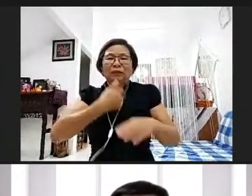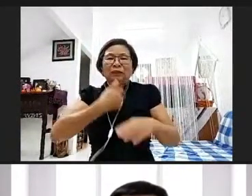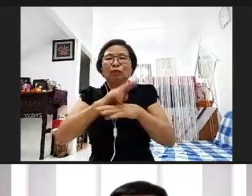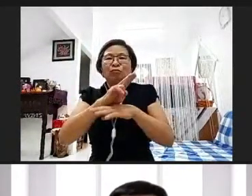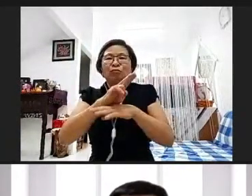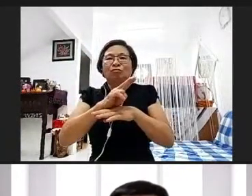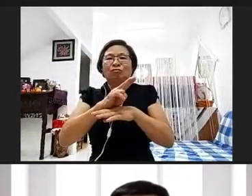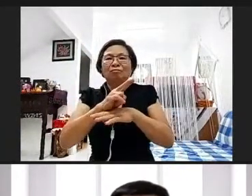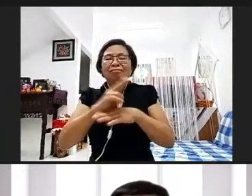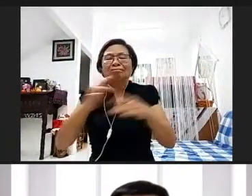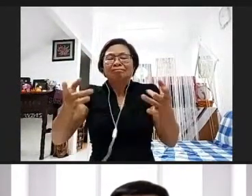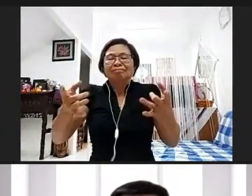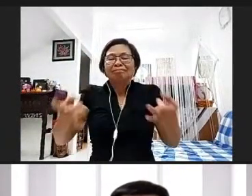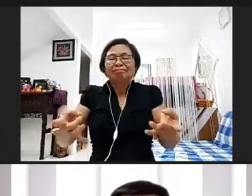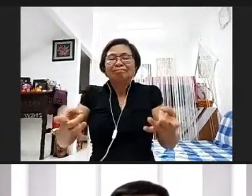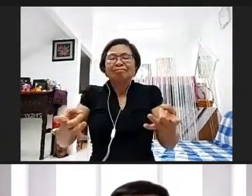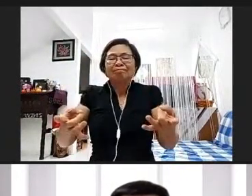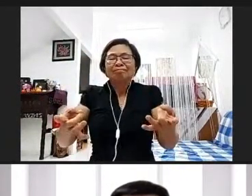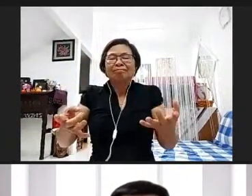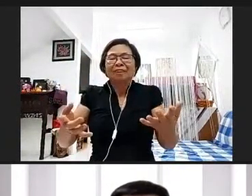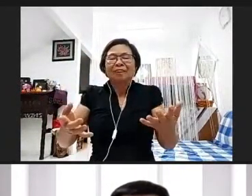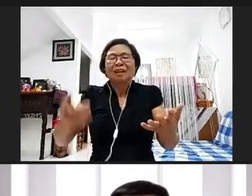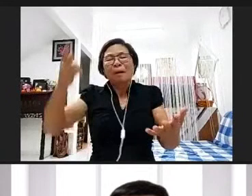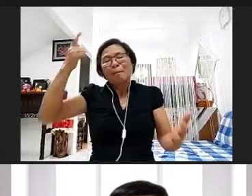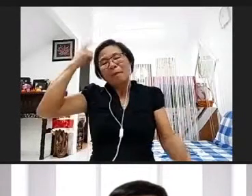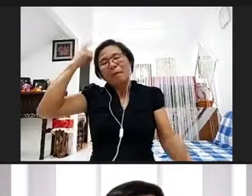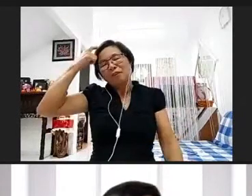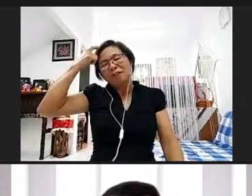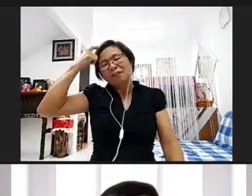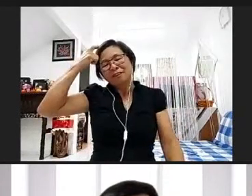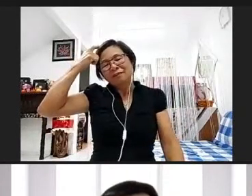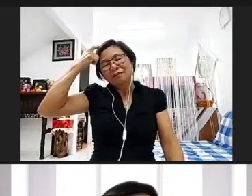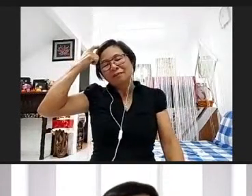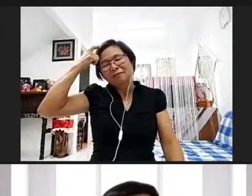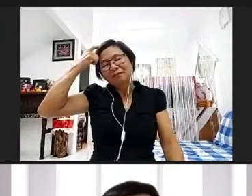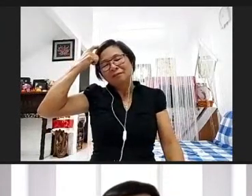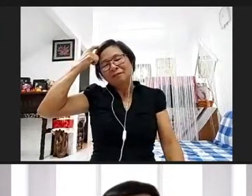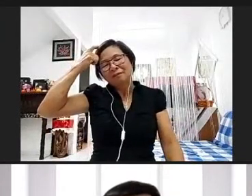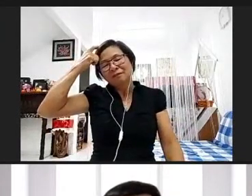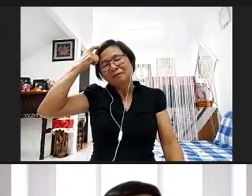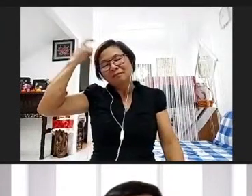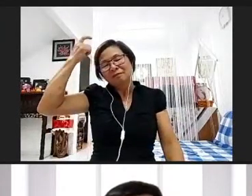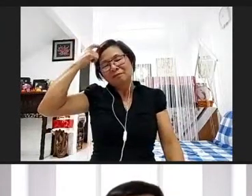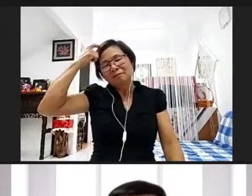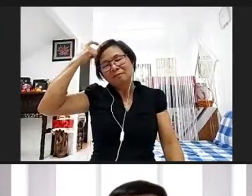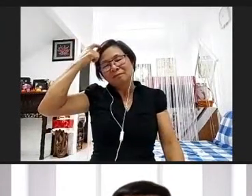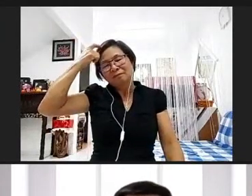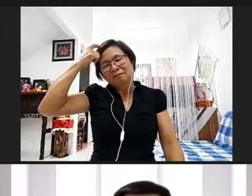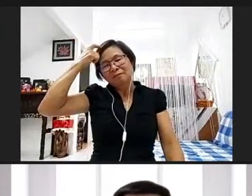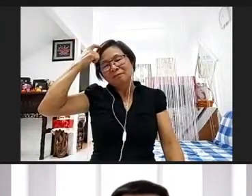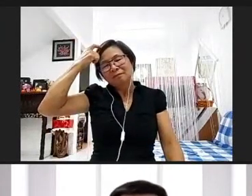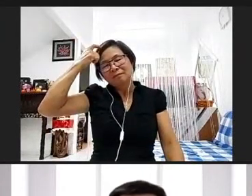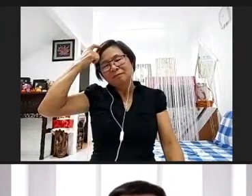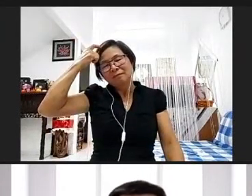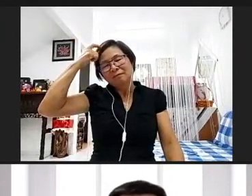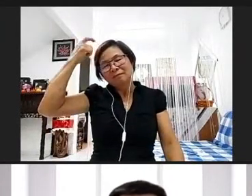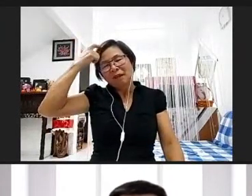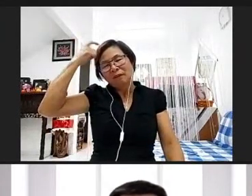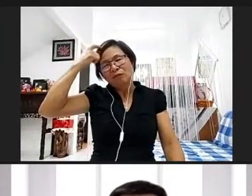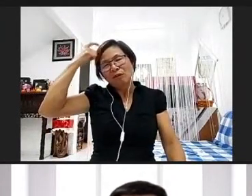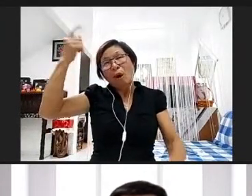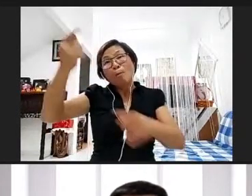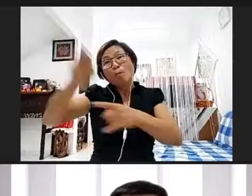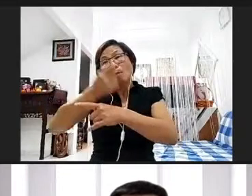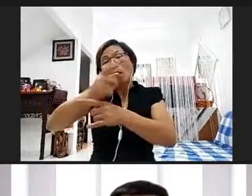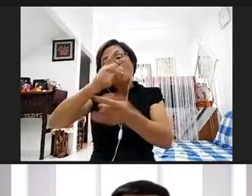cultivation is mindfulness. The mindfulness practice is the one that Dr. Pang